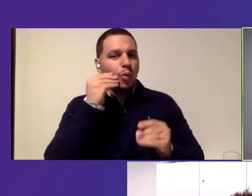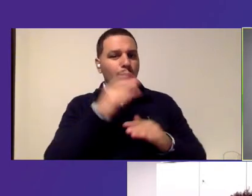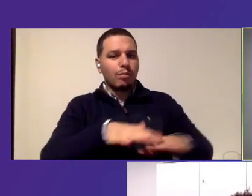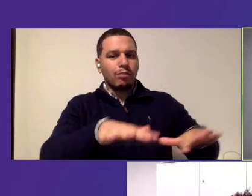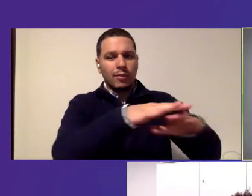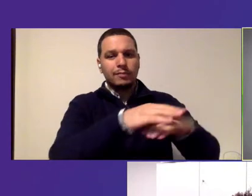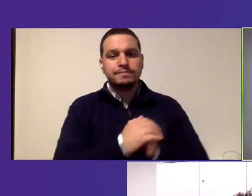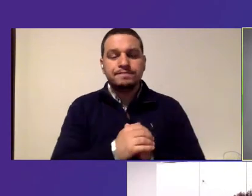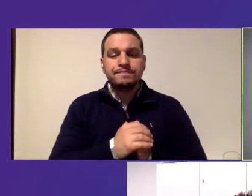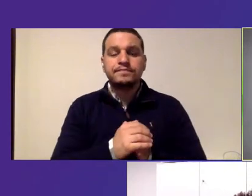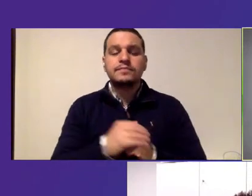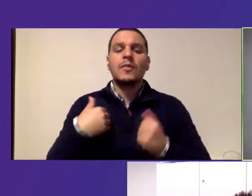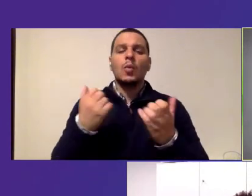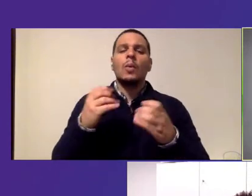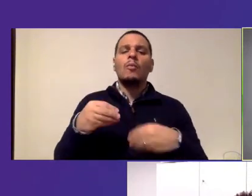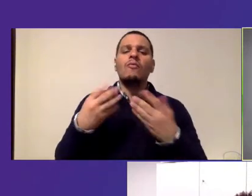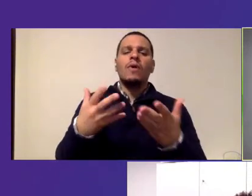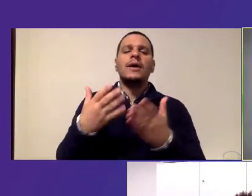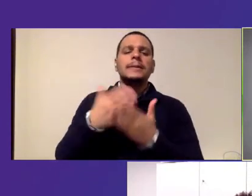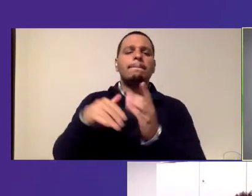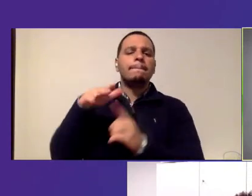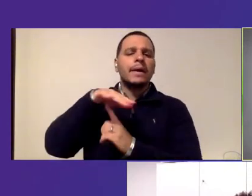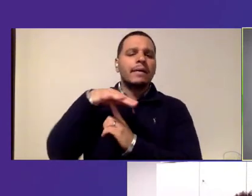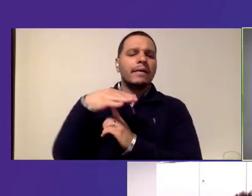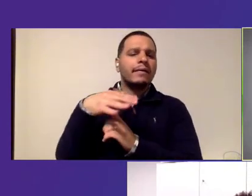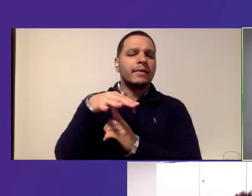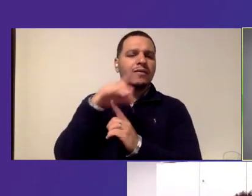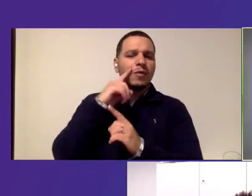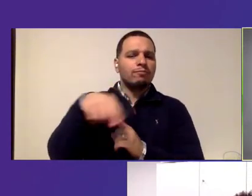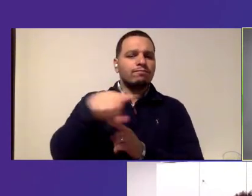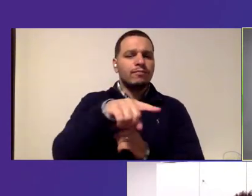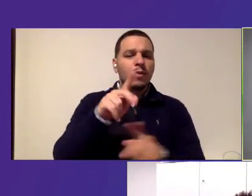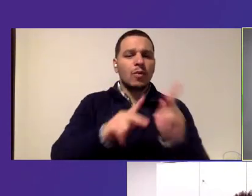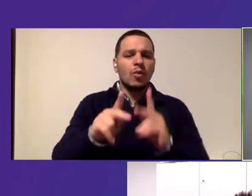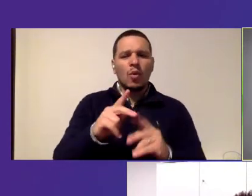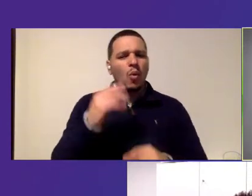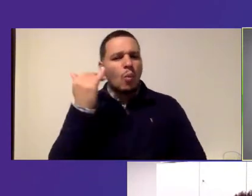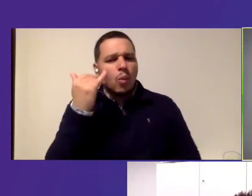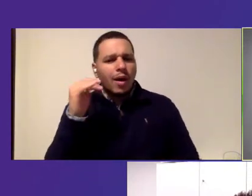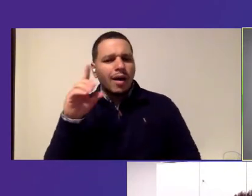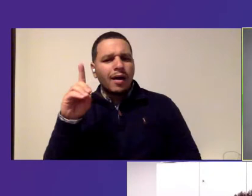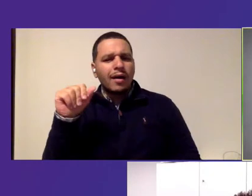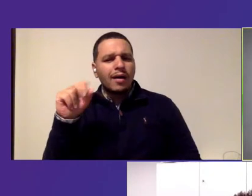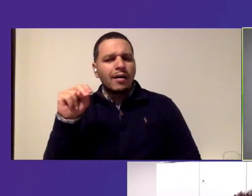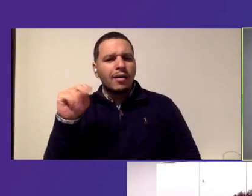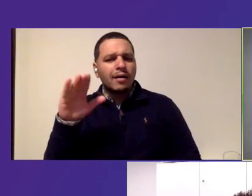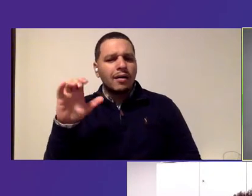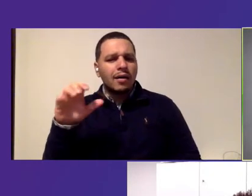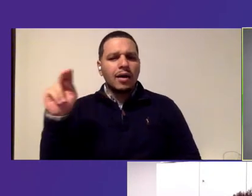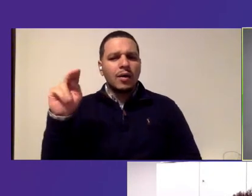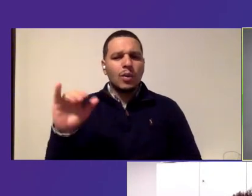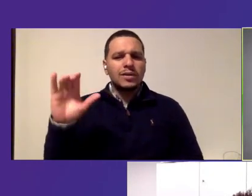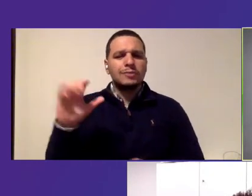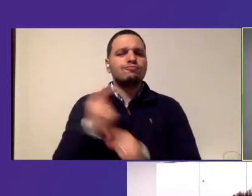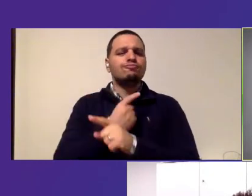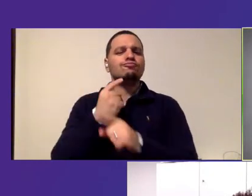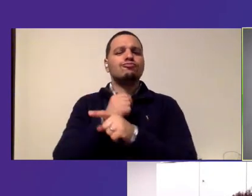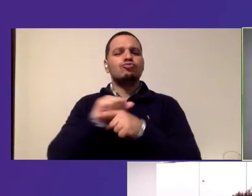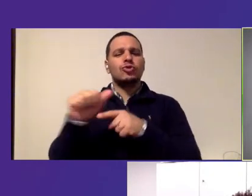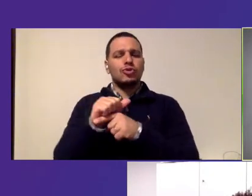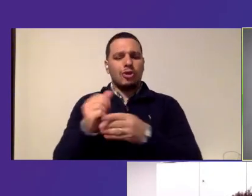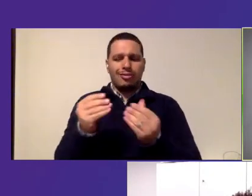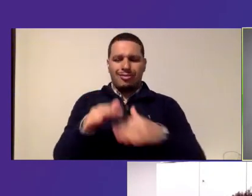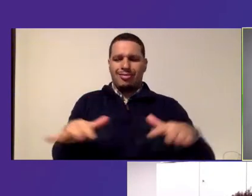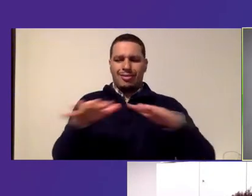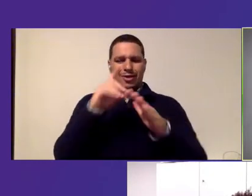I want to provide some context for everybody in terms of why Dance NYC's regular practice of land acknowledgement